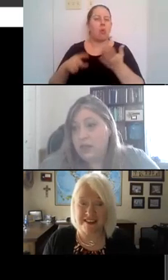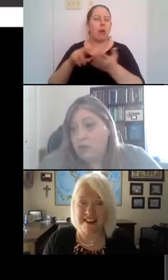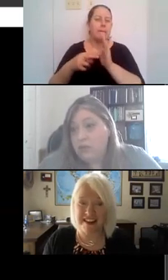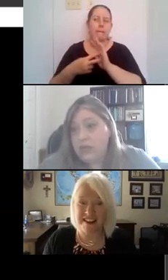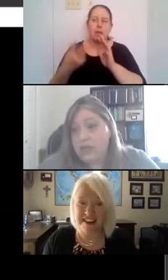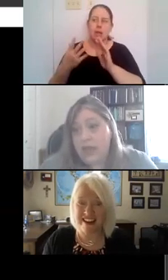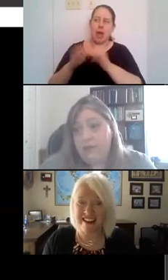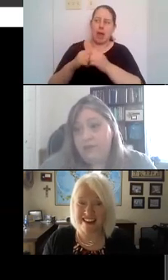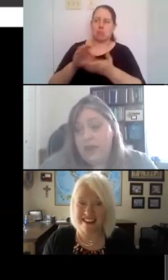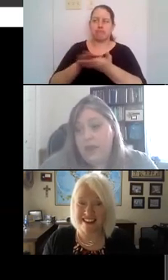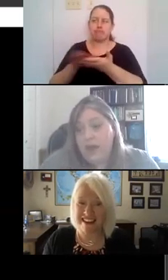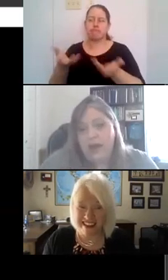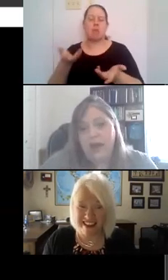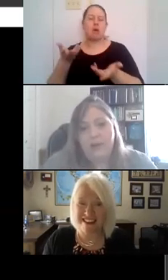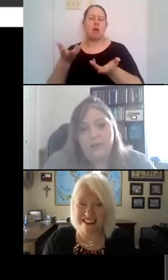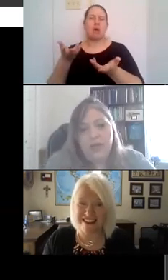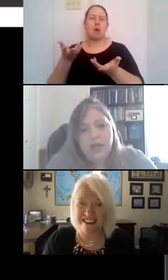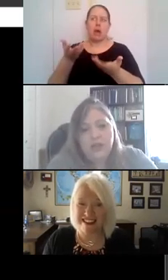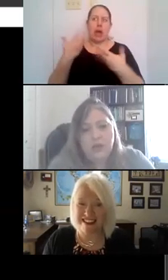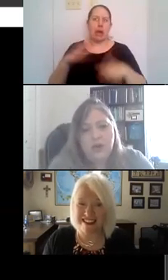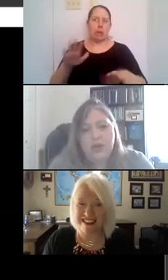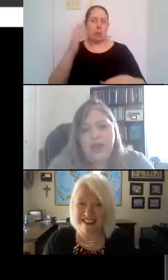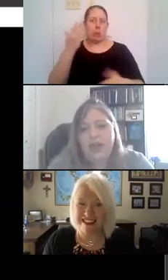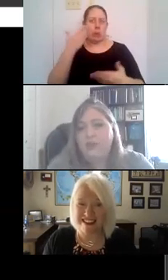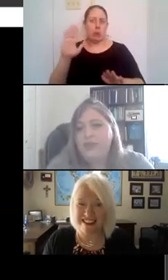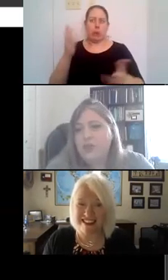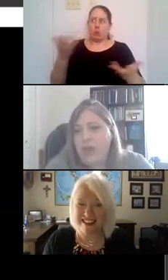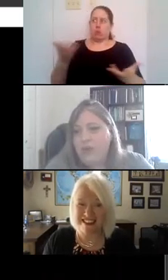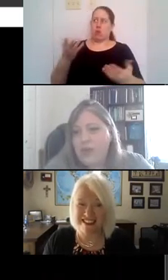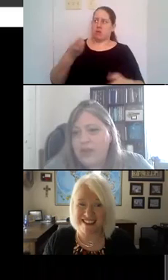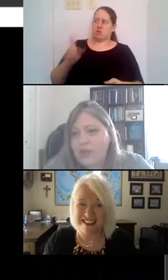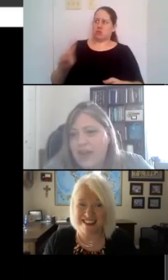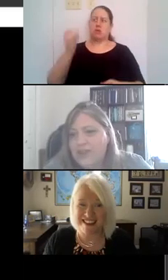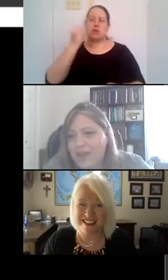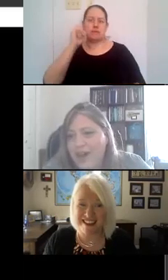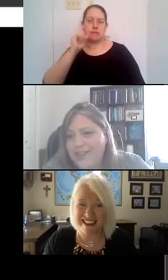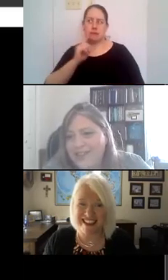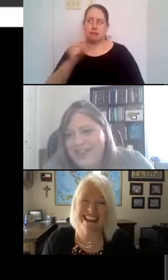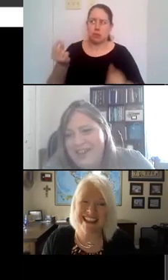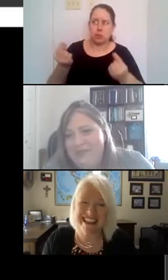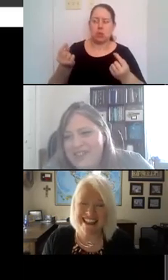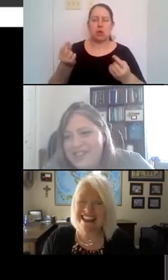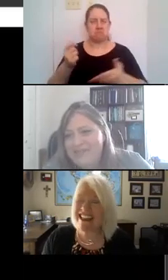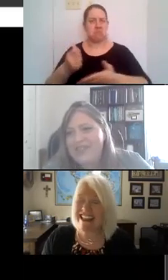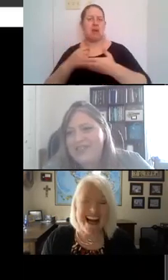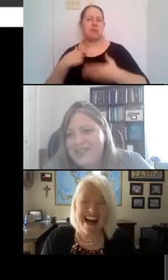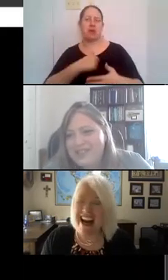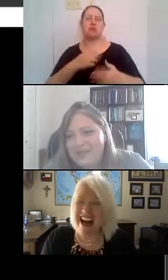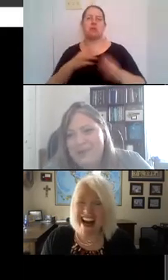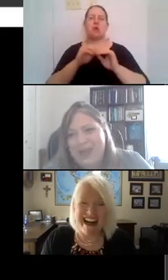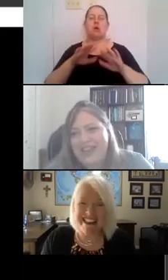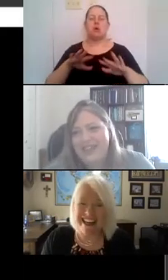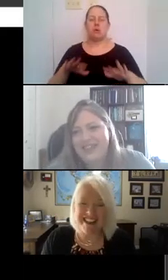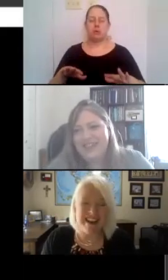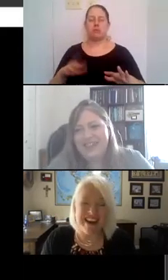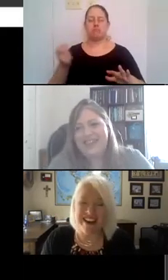is, deaf. And so they helped us with that, which made us relax a lot. It wasn't as big of a deal as we were